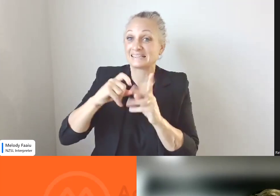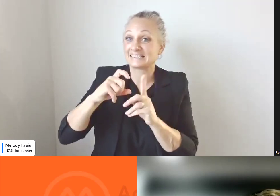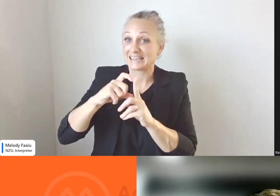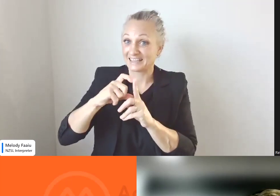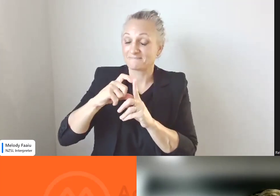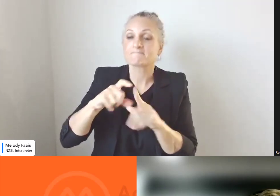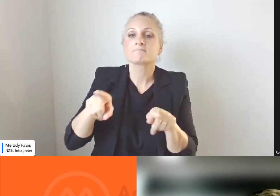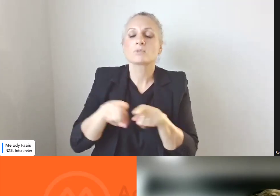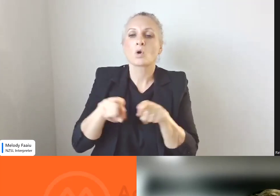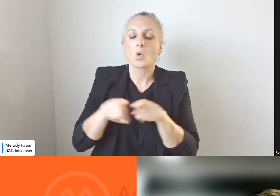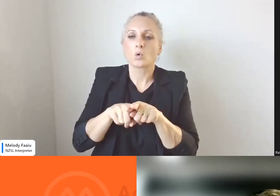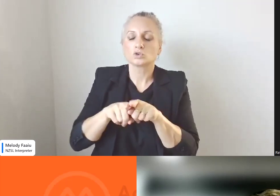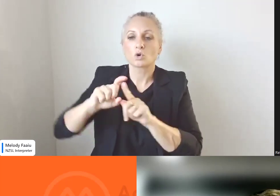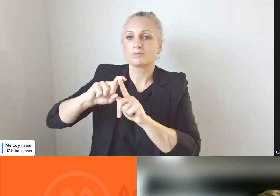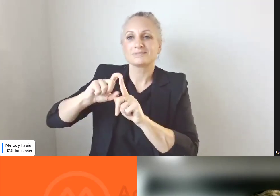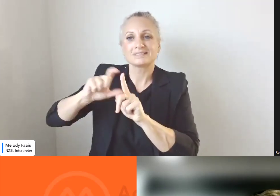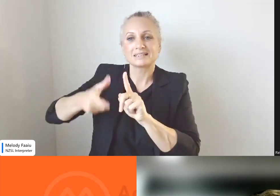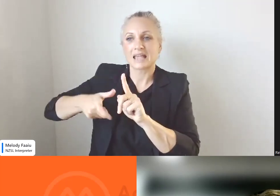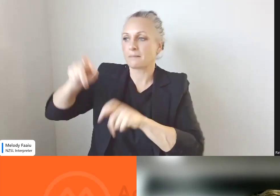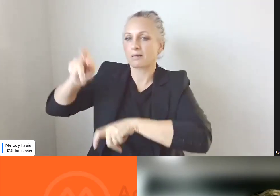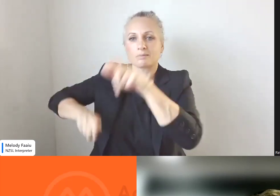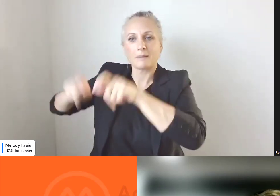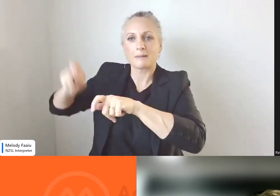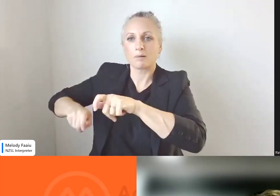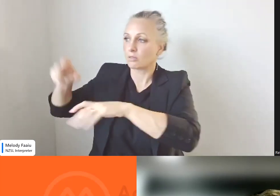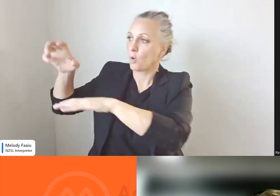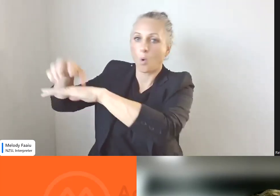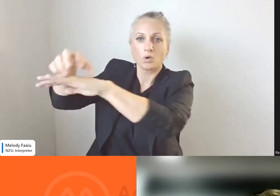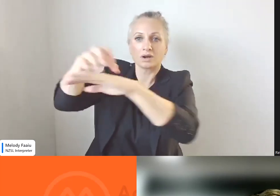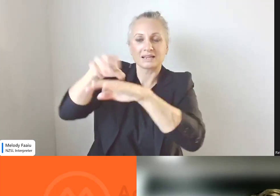people's organisations. And it's intended to ensure that